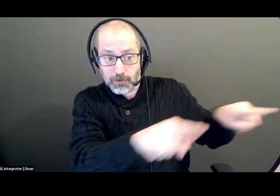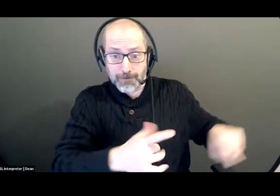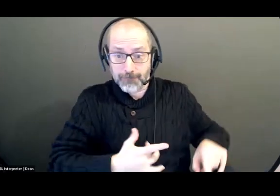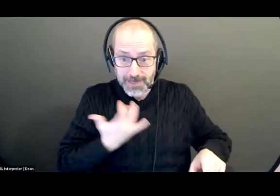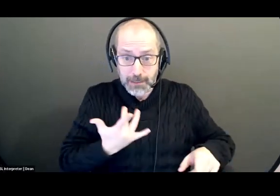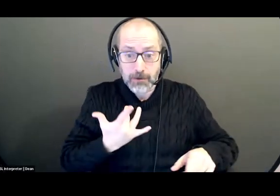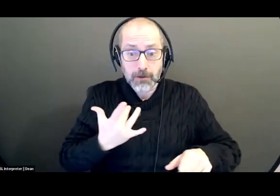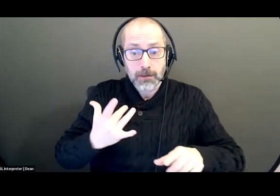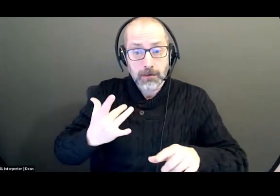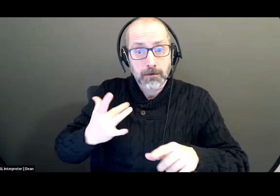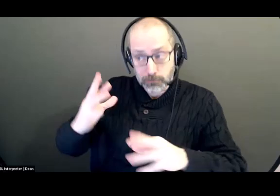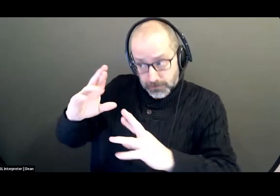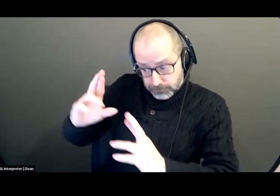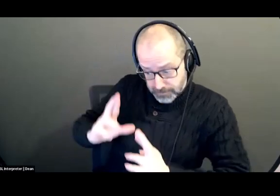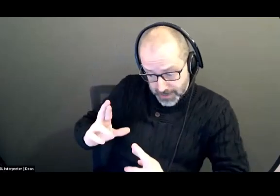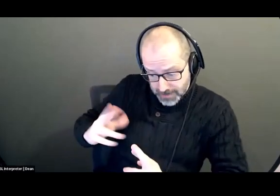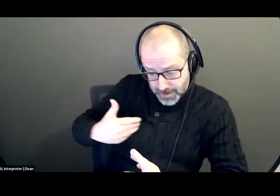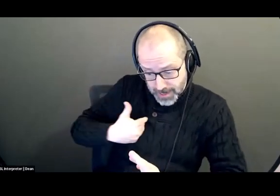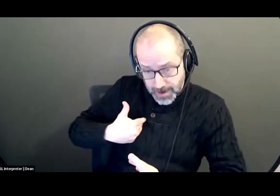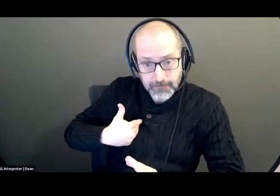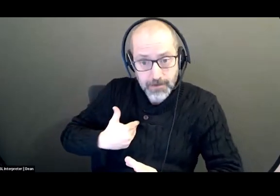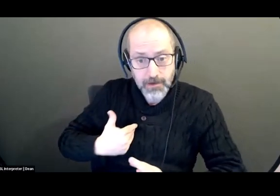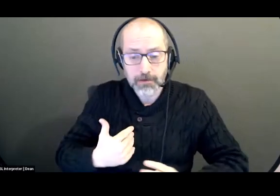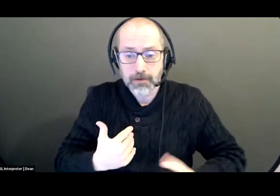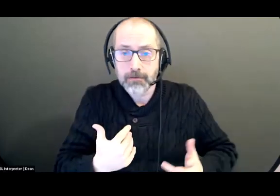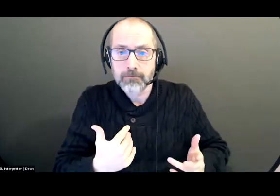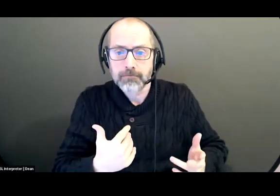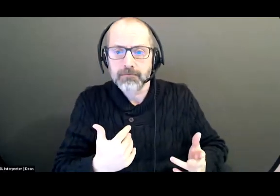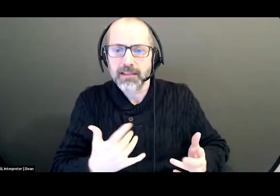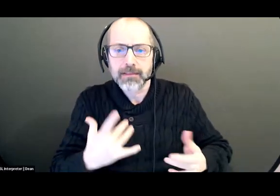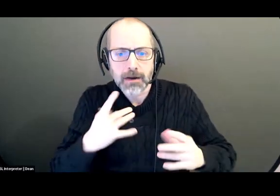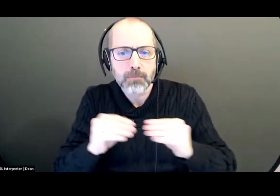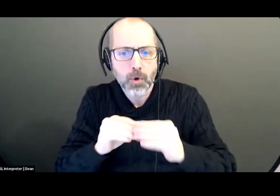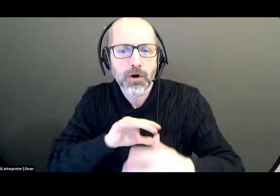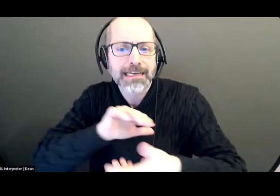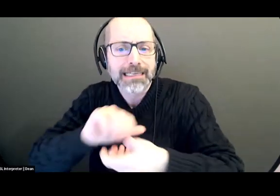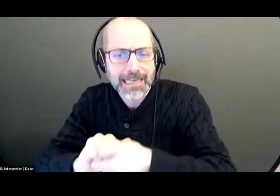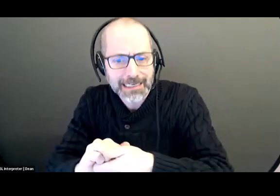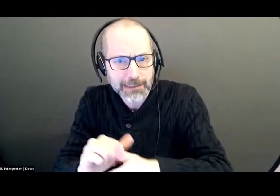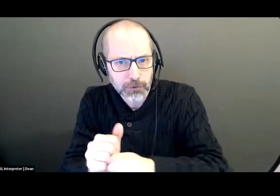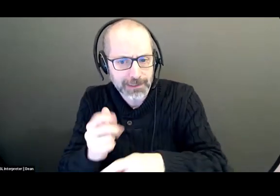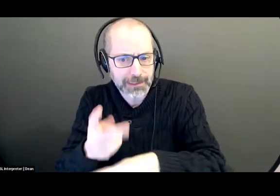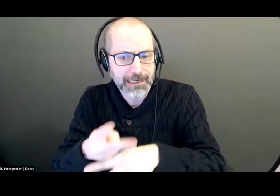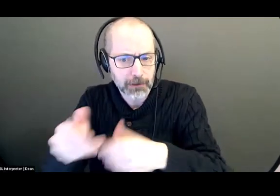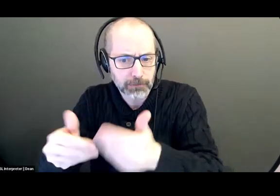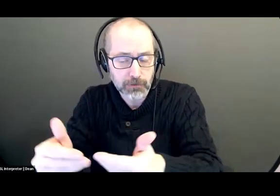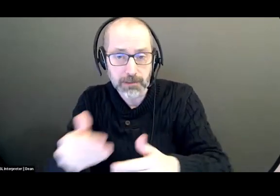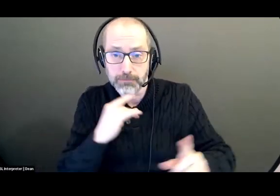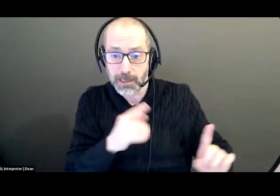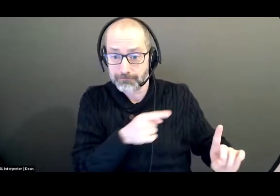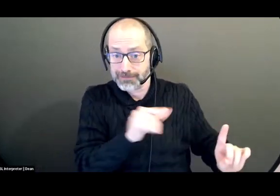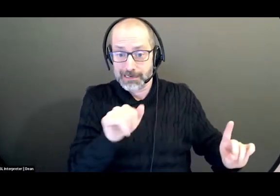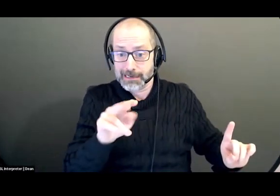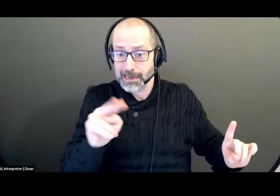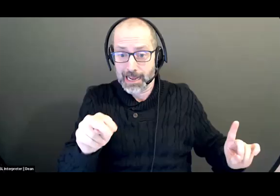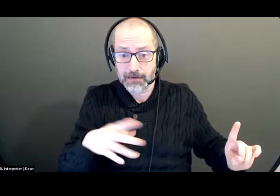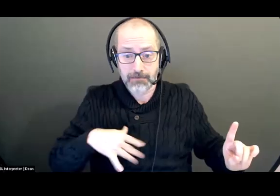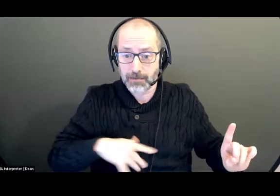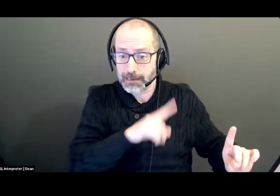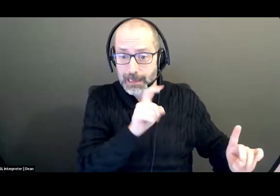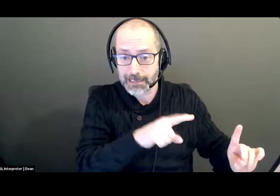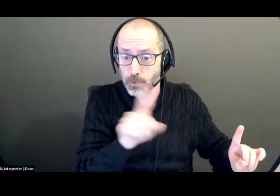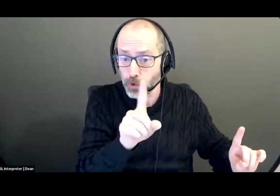when people felt heard and respected, they were more likely to engage with care. Up until this point, Anne hadn't been asked what she